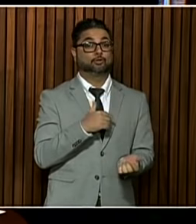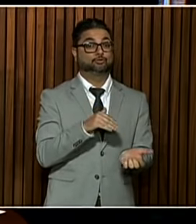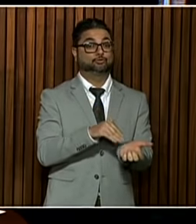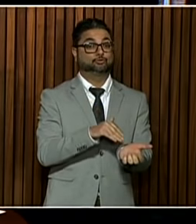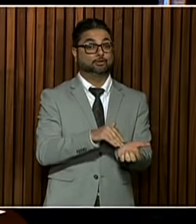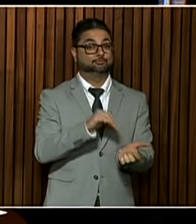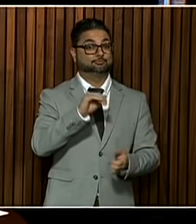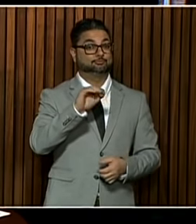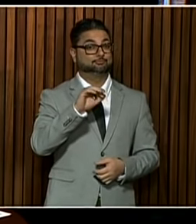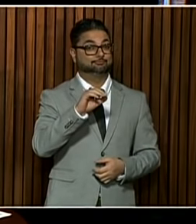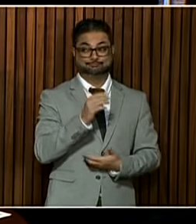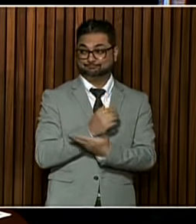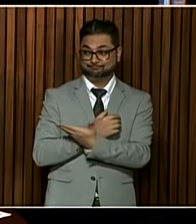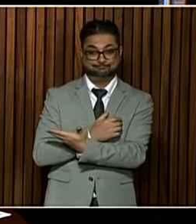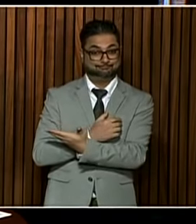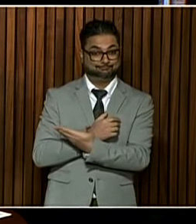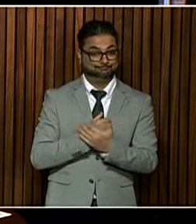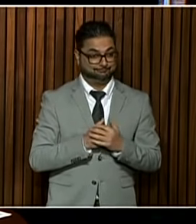we now have a total of